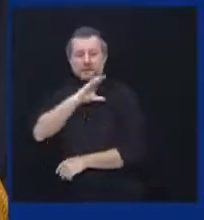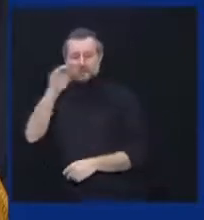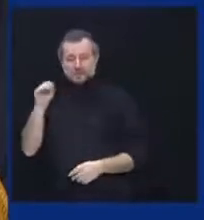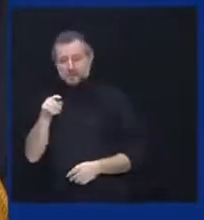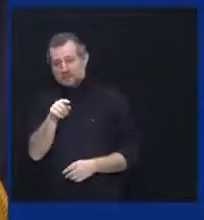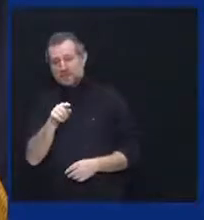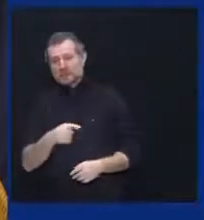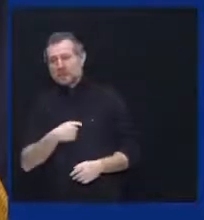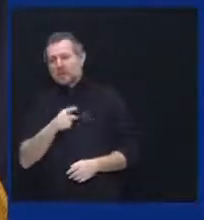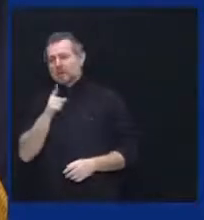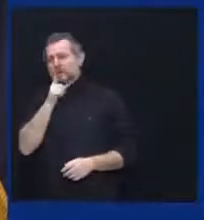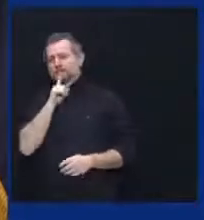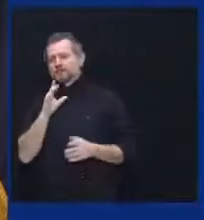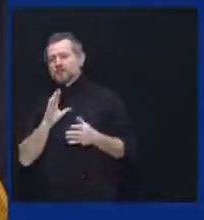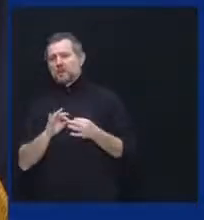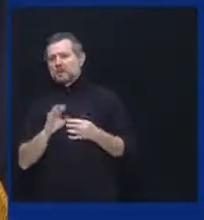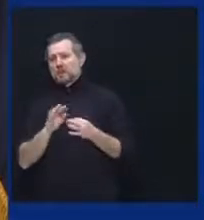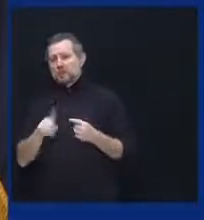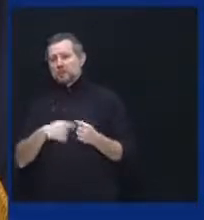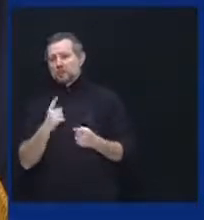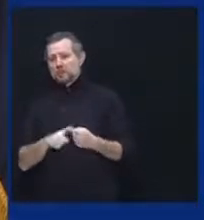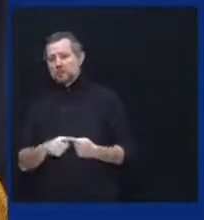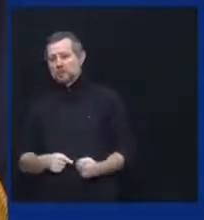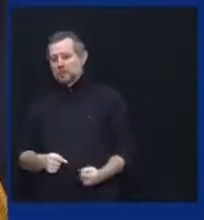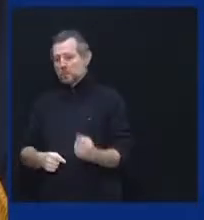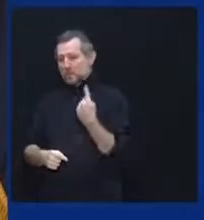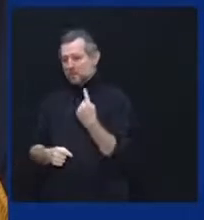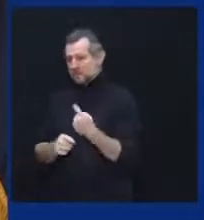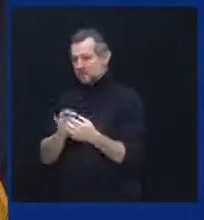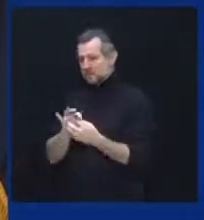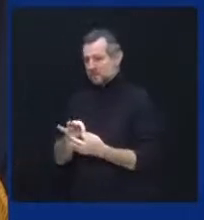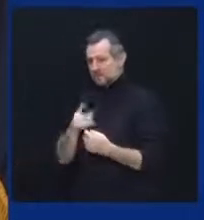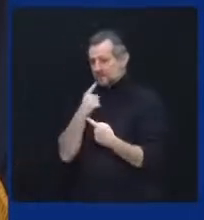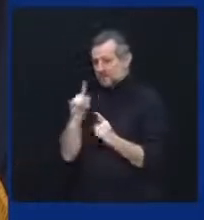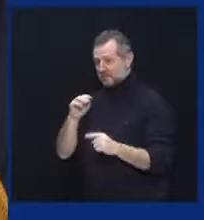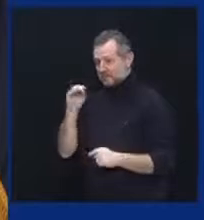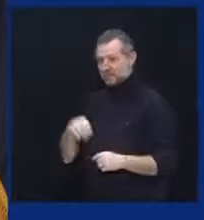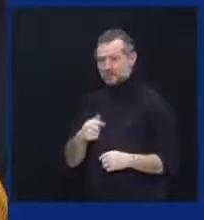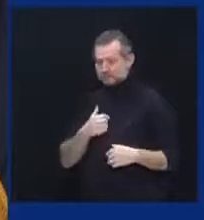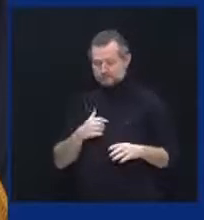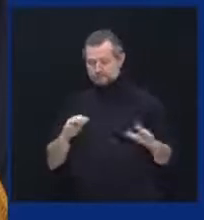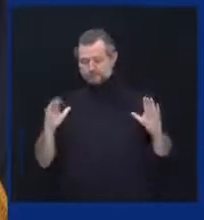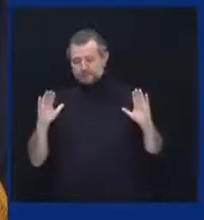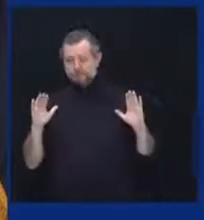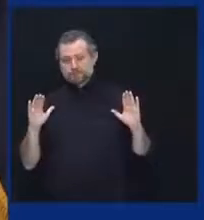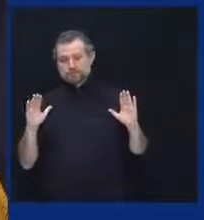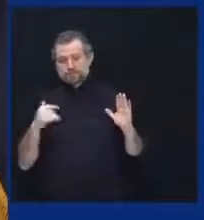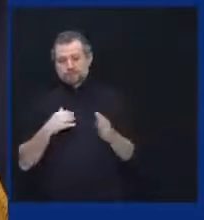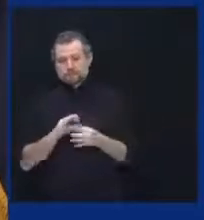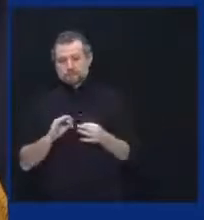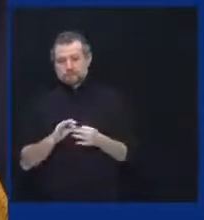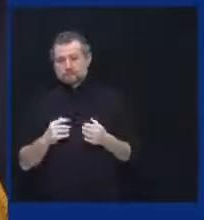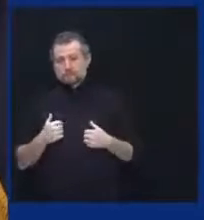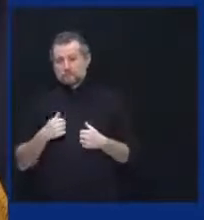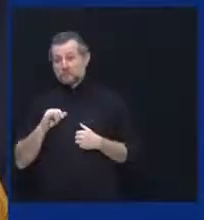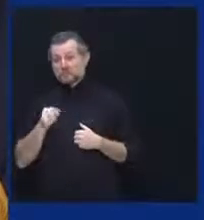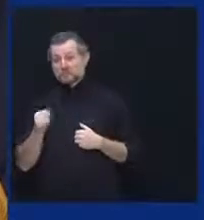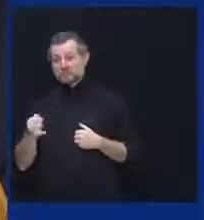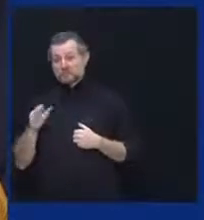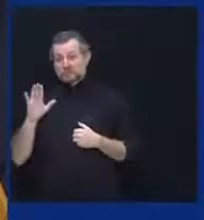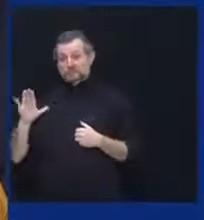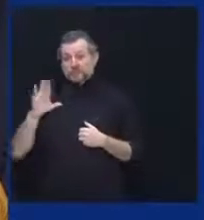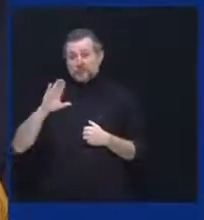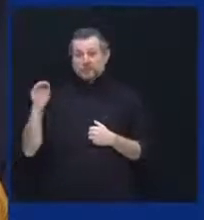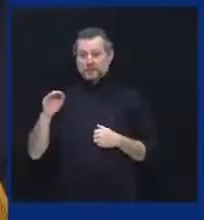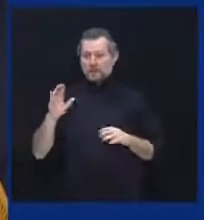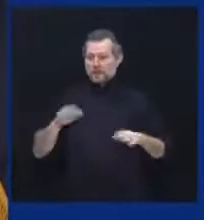commenting on any one drug's efficacy or effectiveness. I don't believe Johnson & Johnson is even